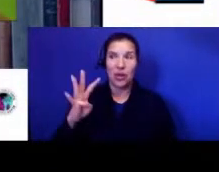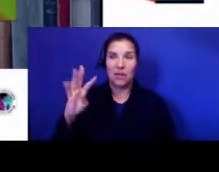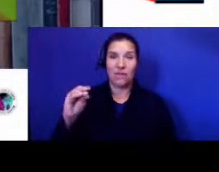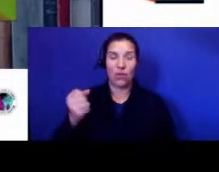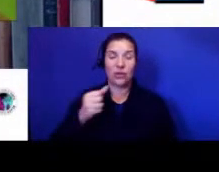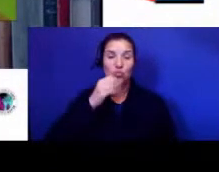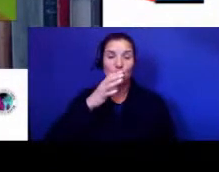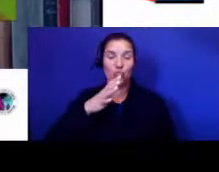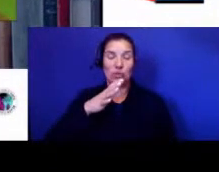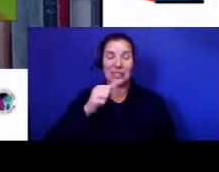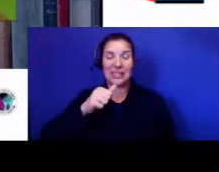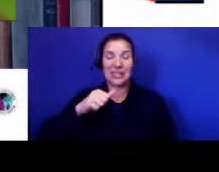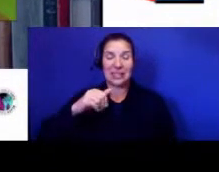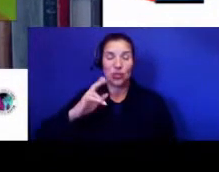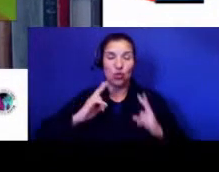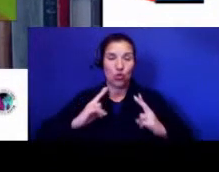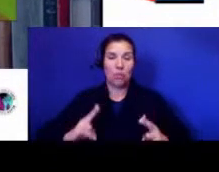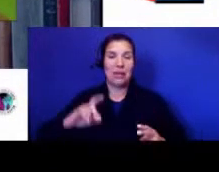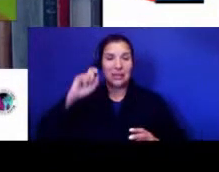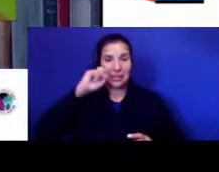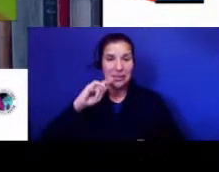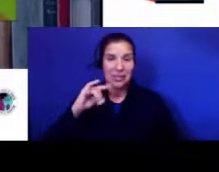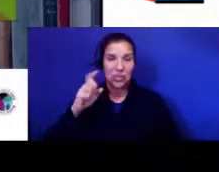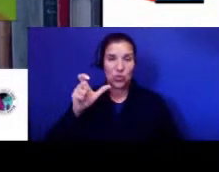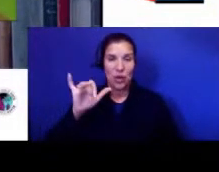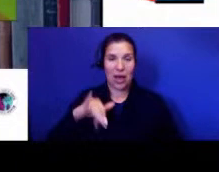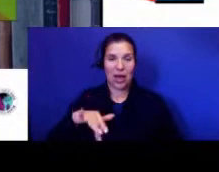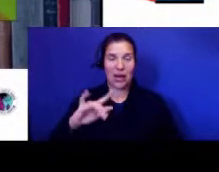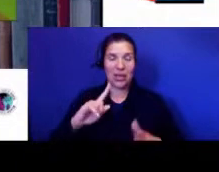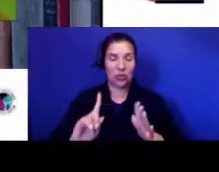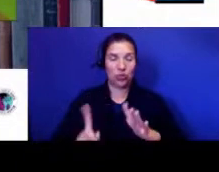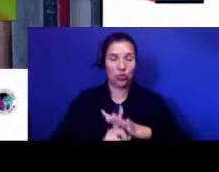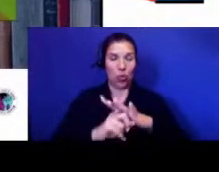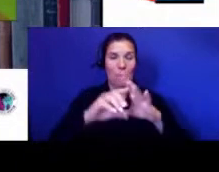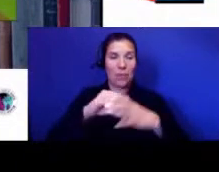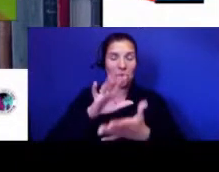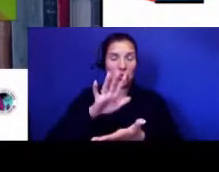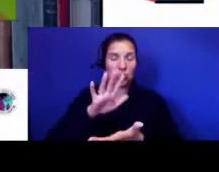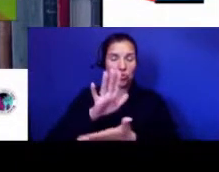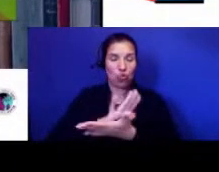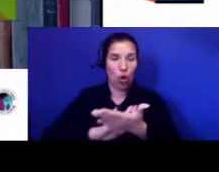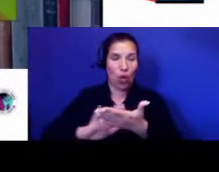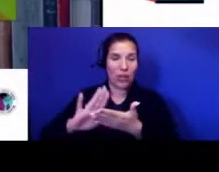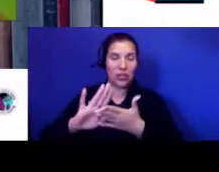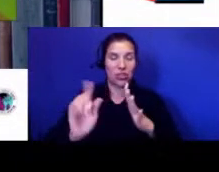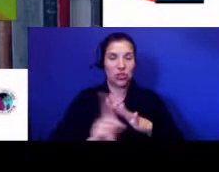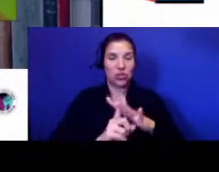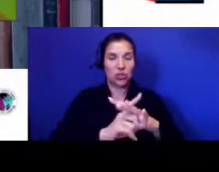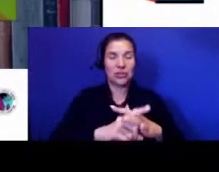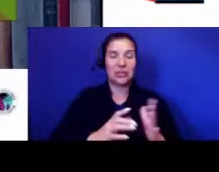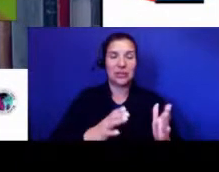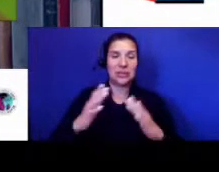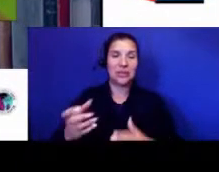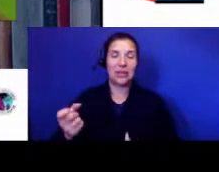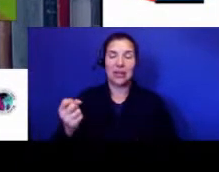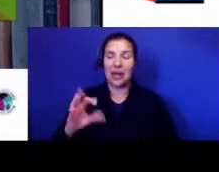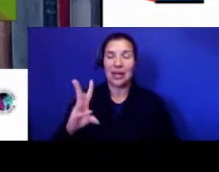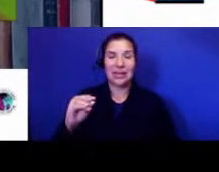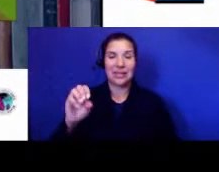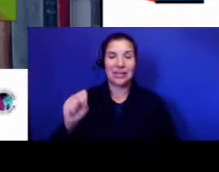sexuality courses appeared in colleges. In 1964, as mentioned, SECUS was developed. And